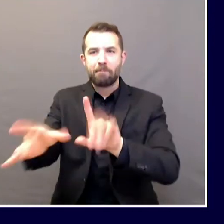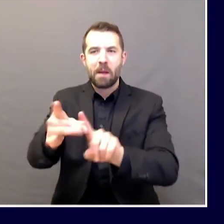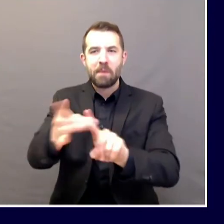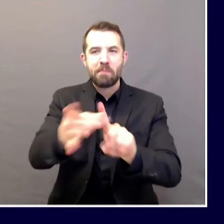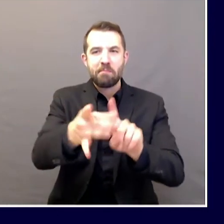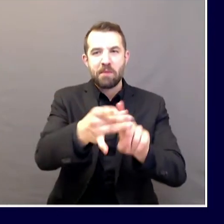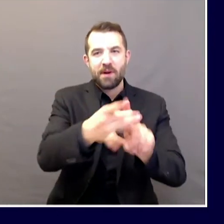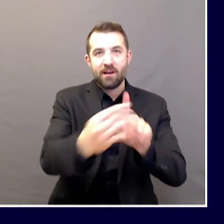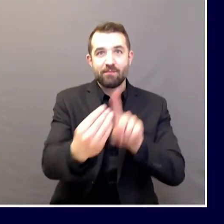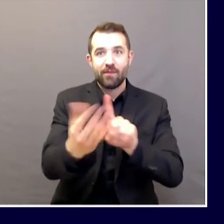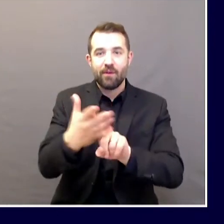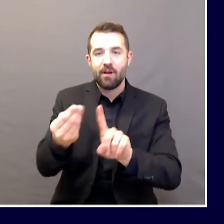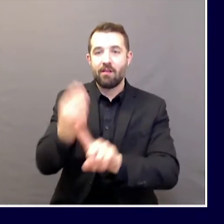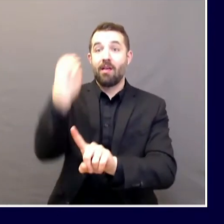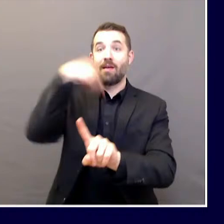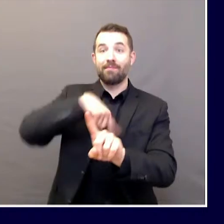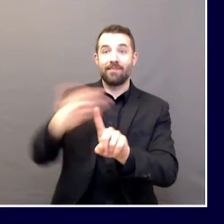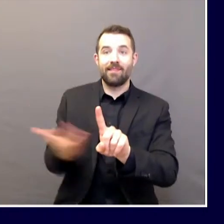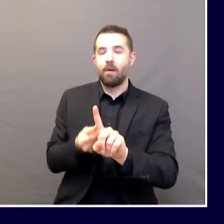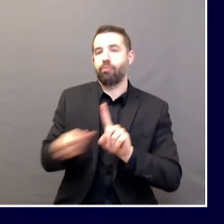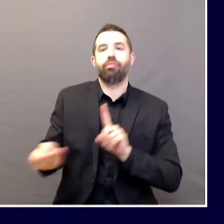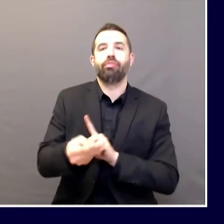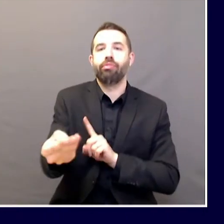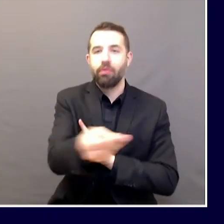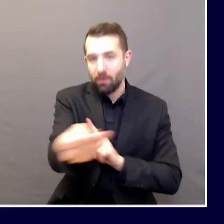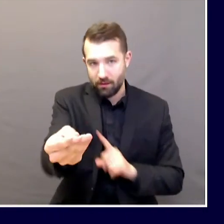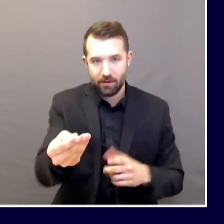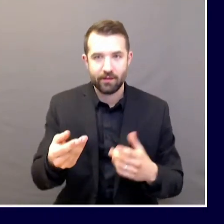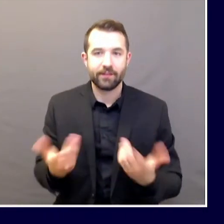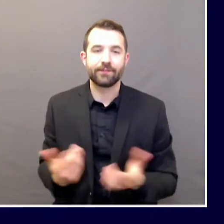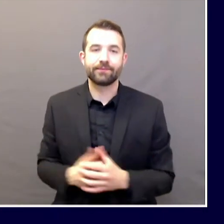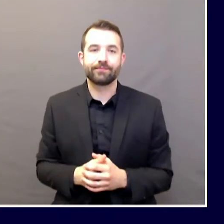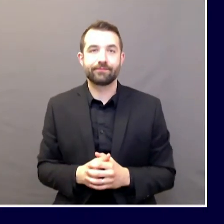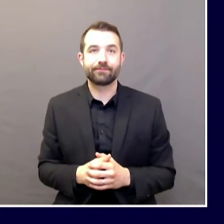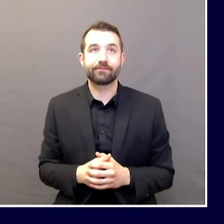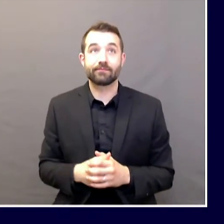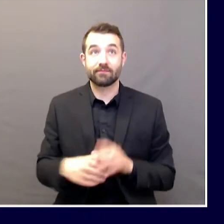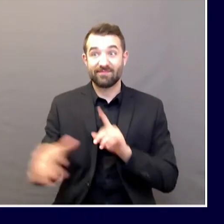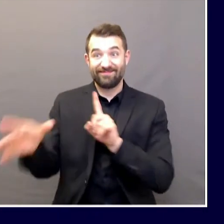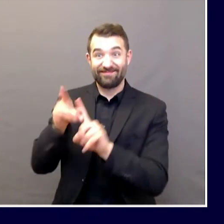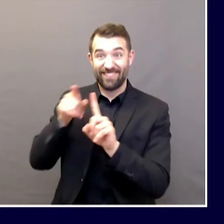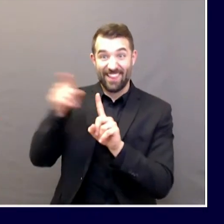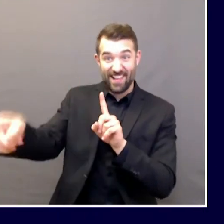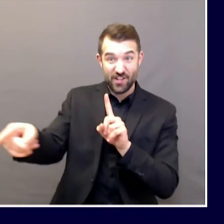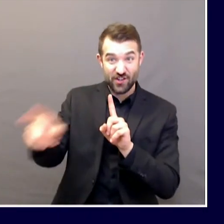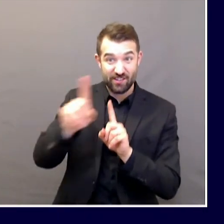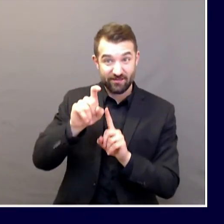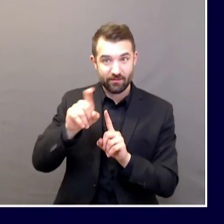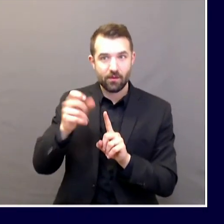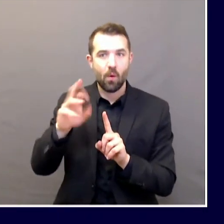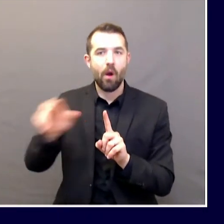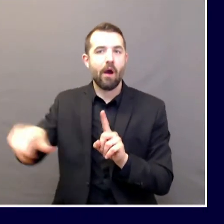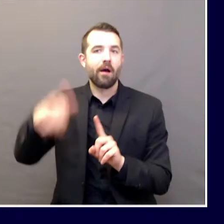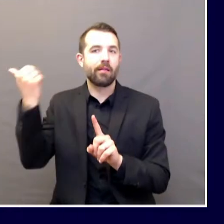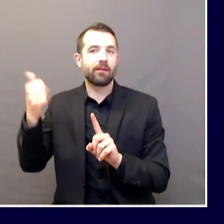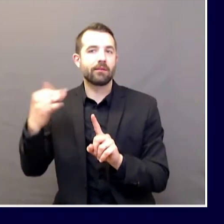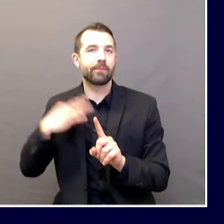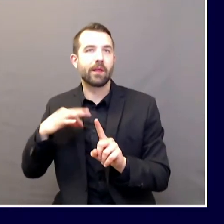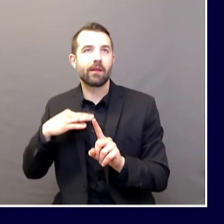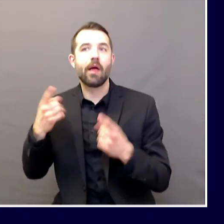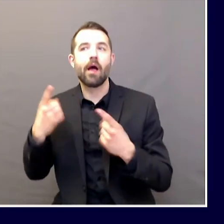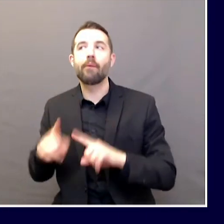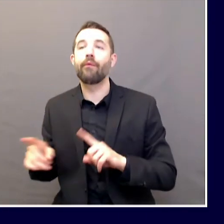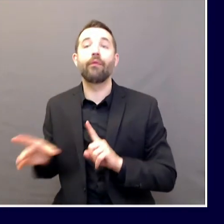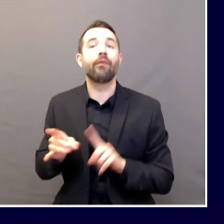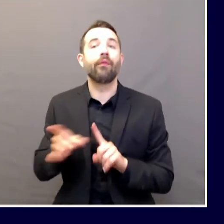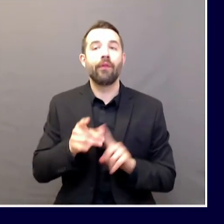they have COVID, it was linked to that, or if it was linked to other exposures in Maine. Hence the contact tracing piece that you mentioned. At this